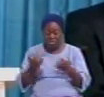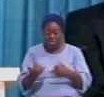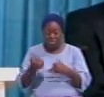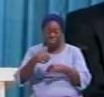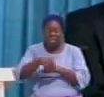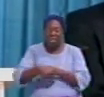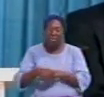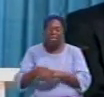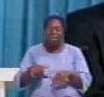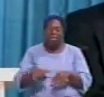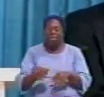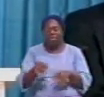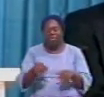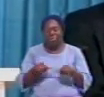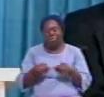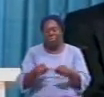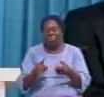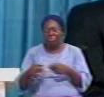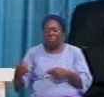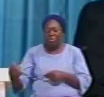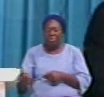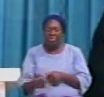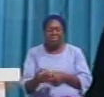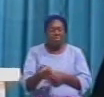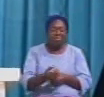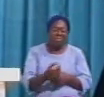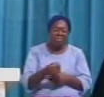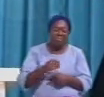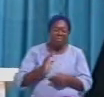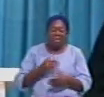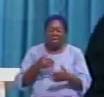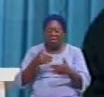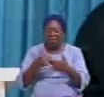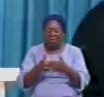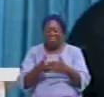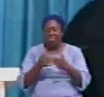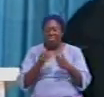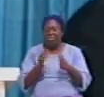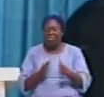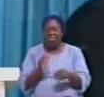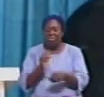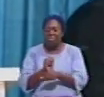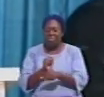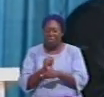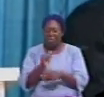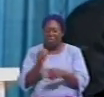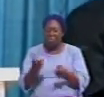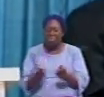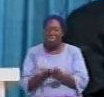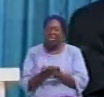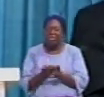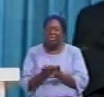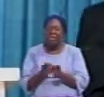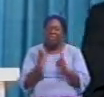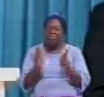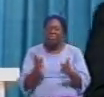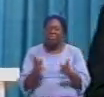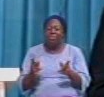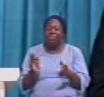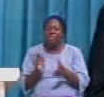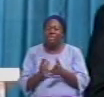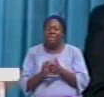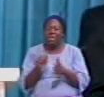that invitation to our colleagues, workmates, people that are